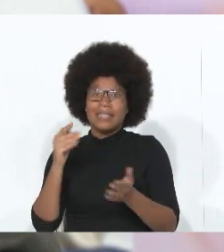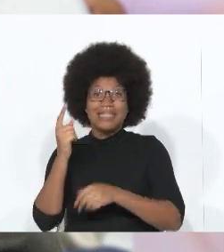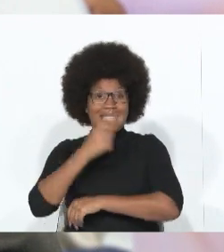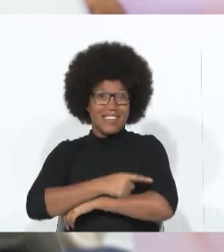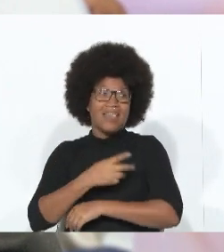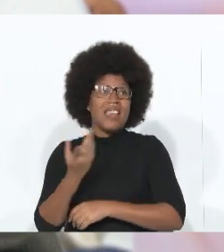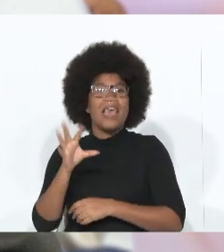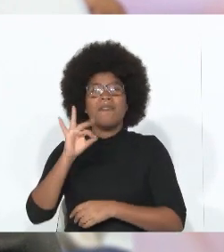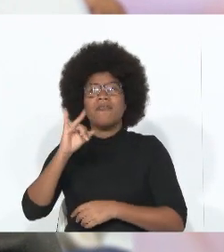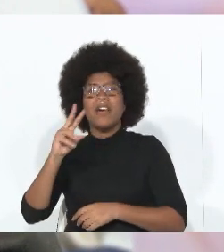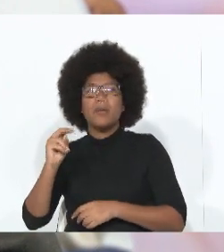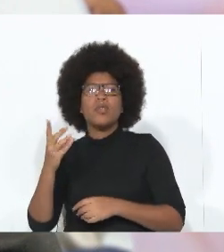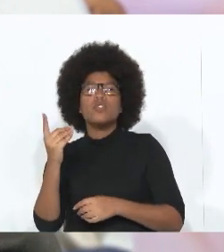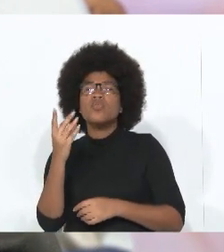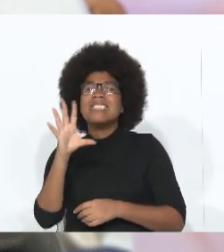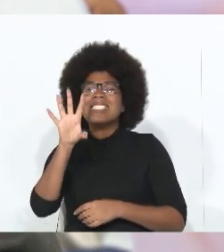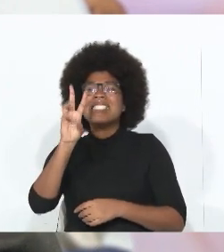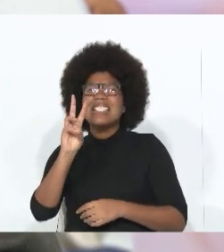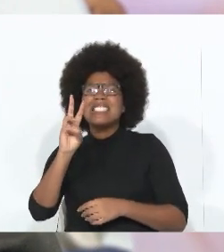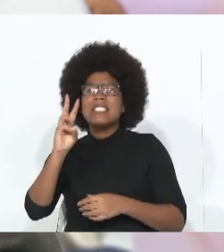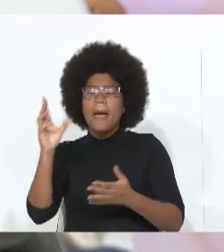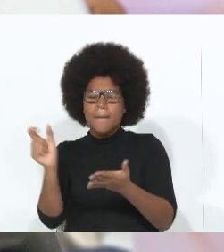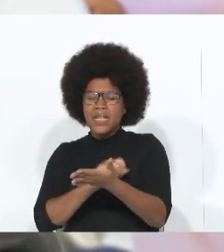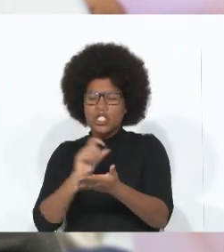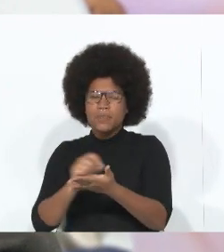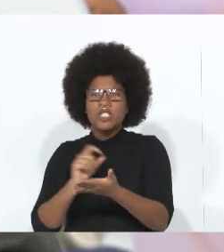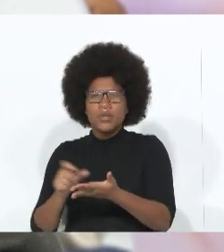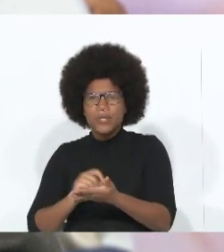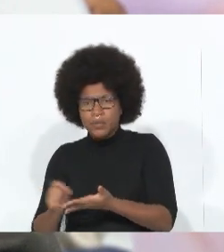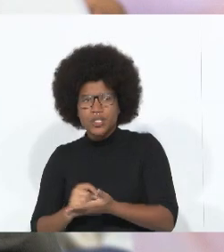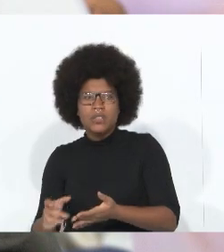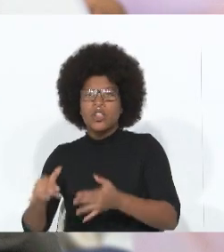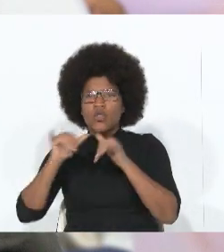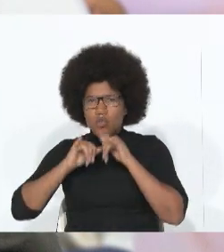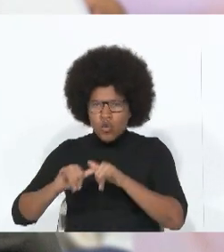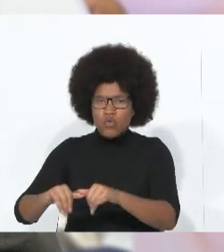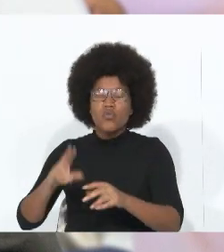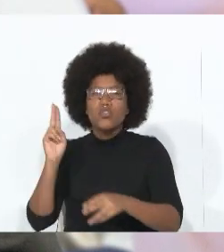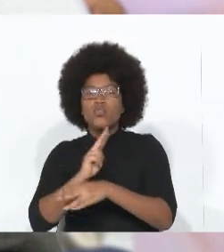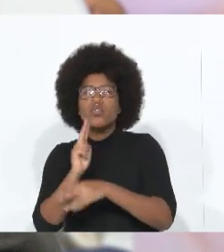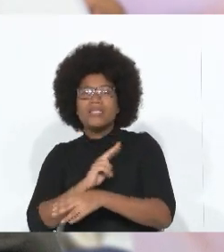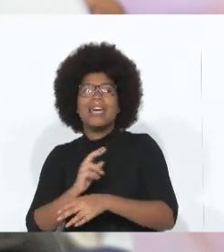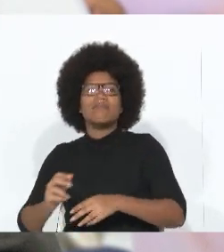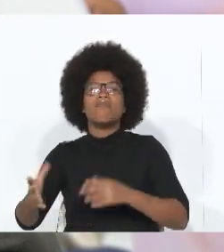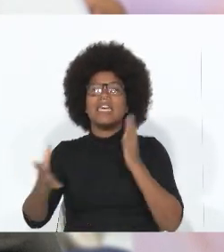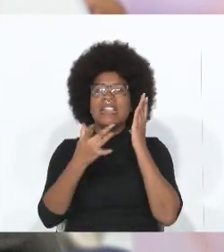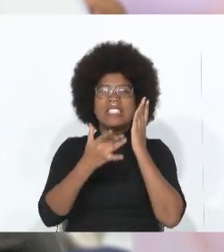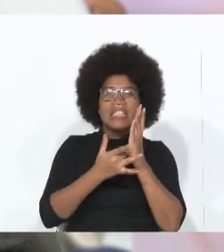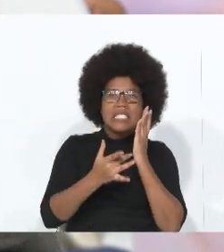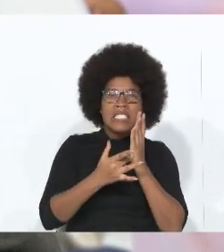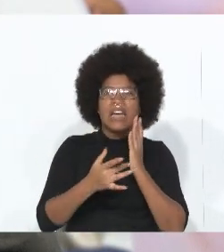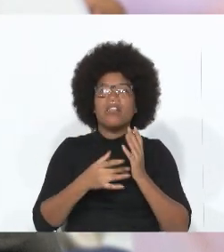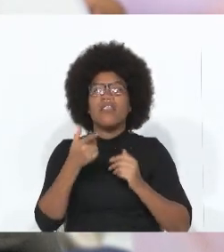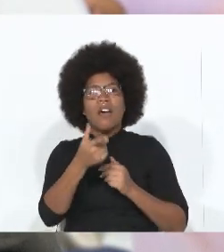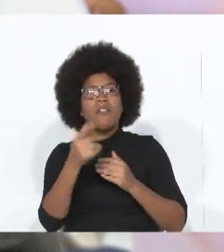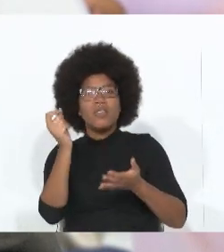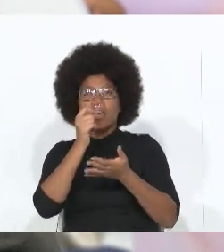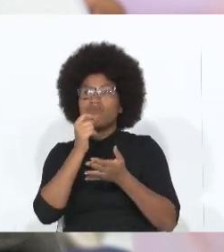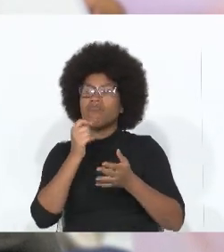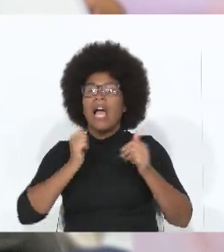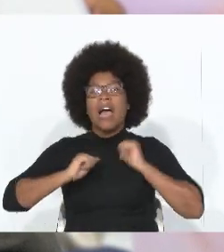pages. So we were able to find a way to, using the skill set of the actors, being able to say all the lines one time, just like